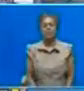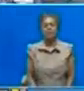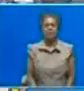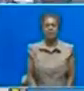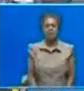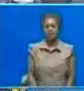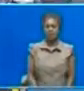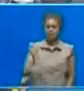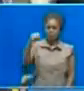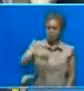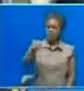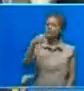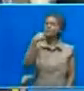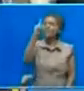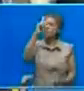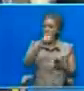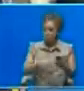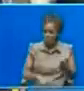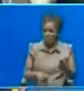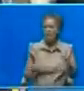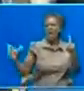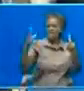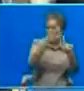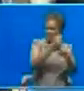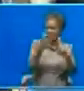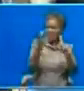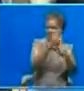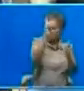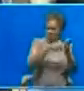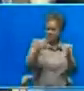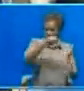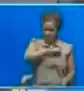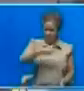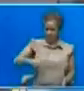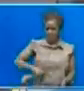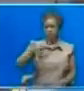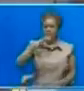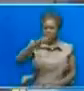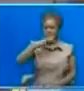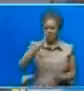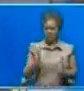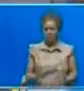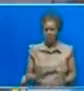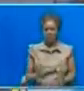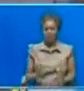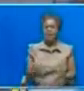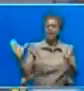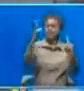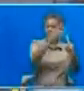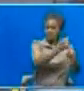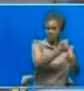To date, what would you say is the single most achievement for you as a Senate Speaker? I think the single most